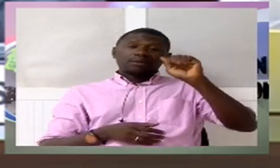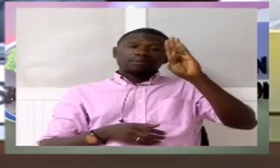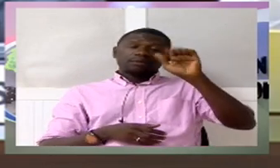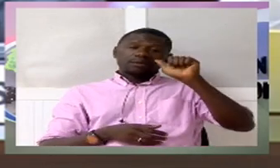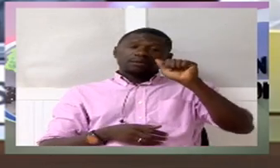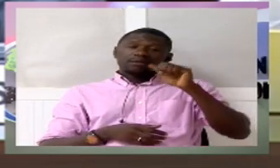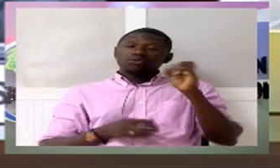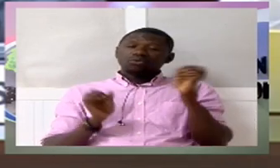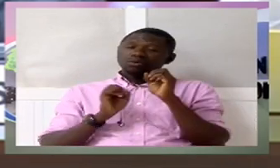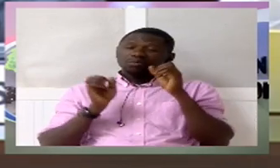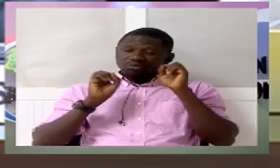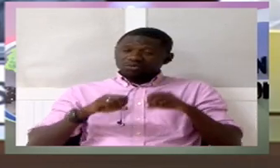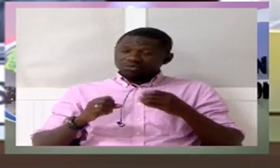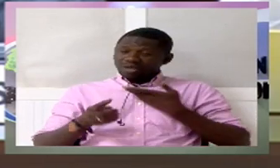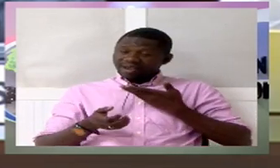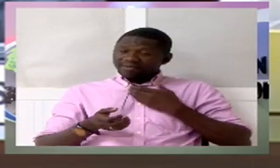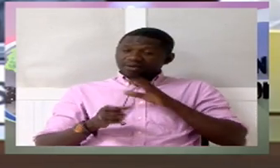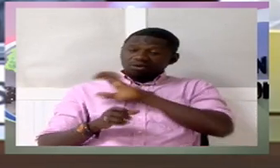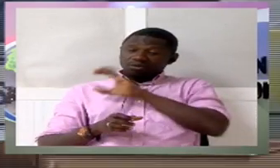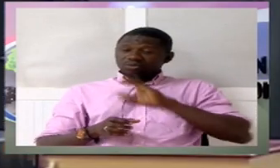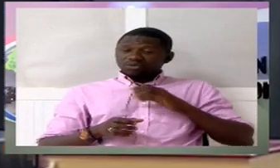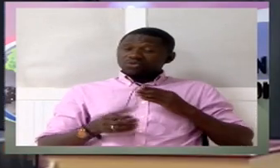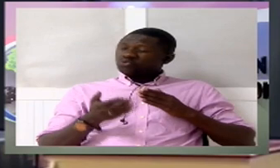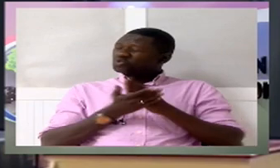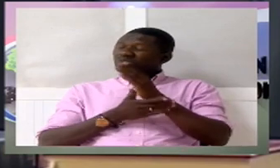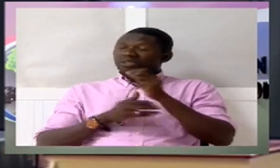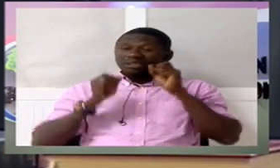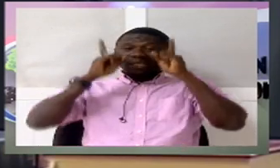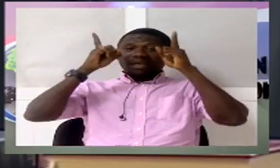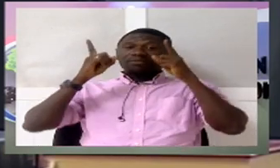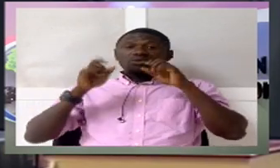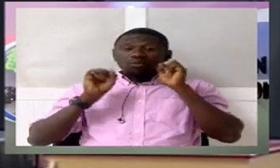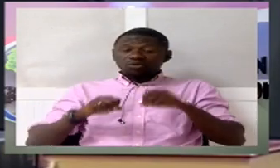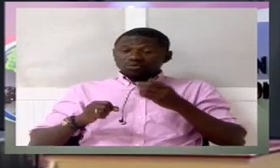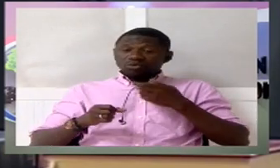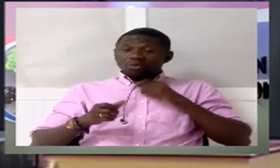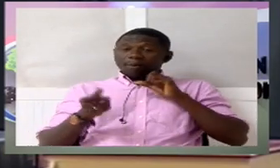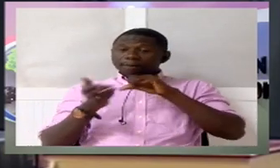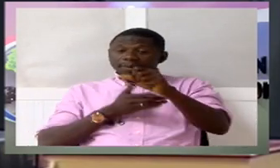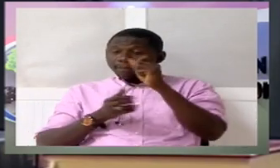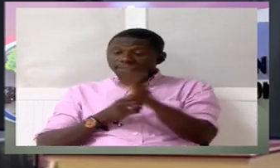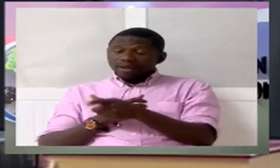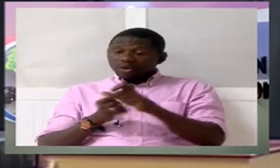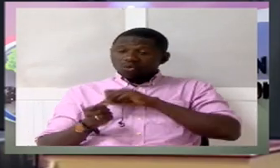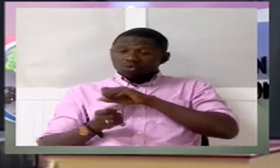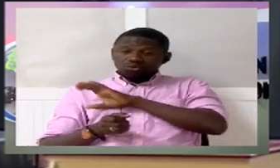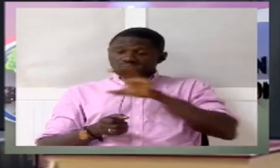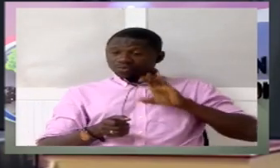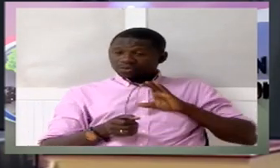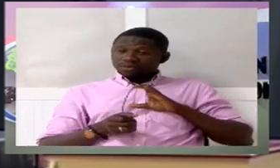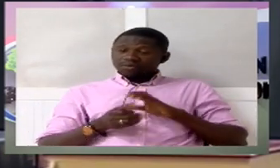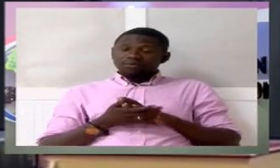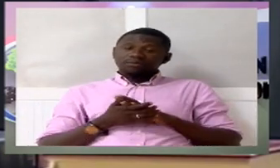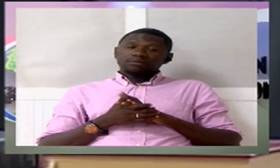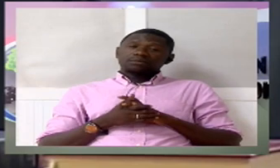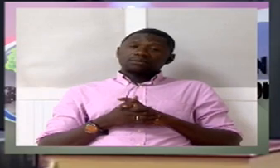even afford to have a compound throughout his entire life baba la balwo wicho nyim be ko no baba ma fansun korda soto no afaye the